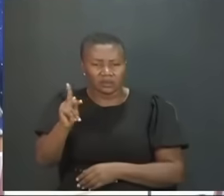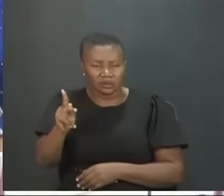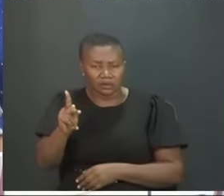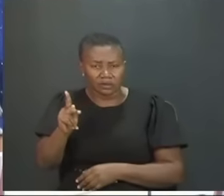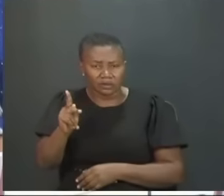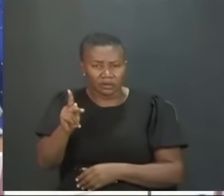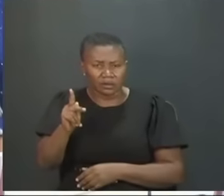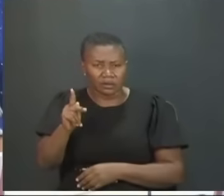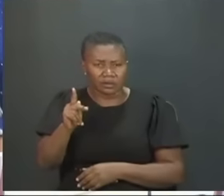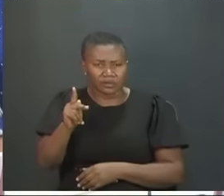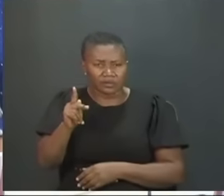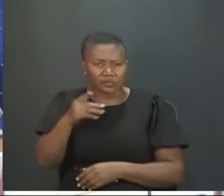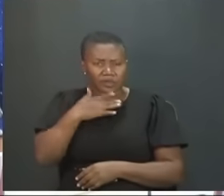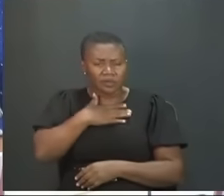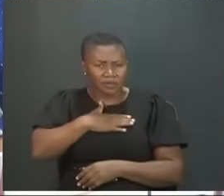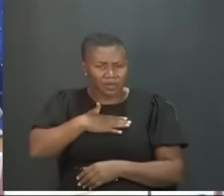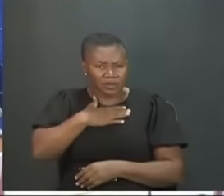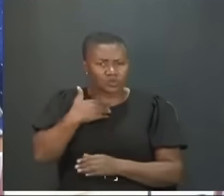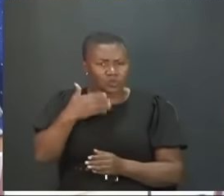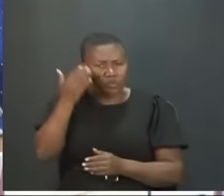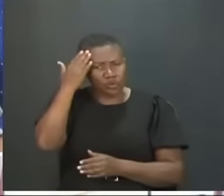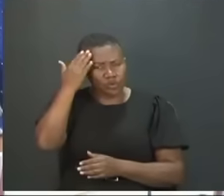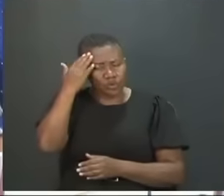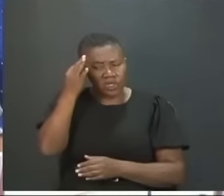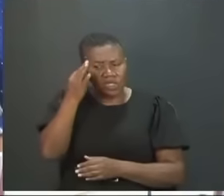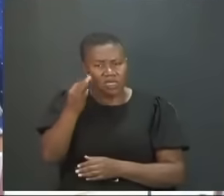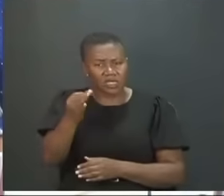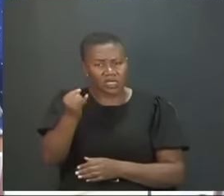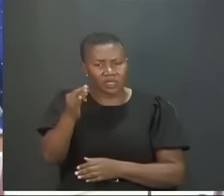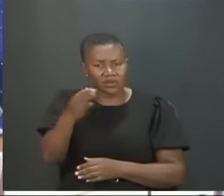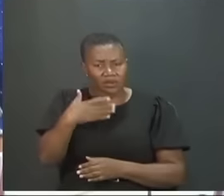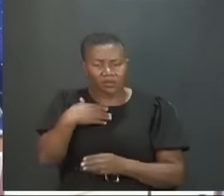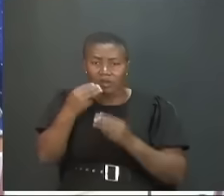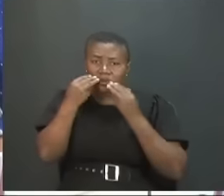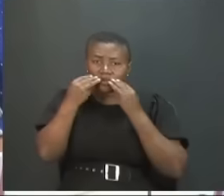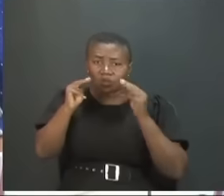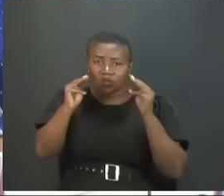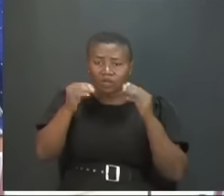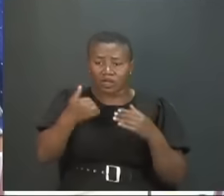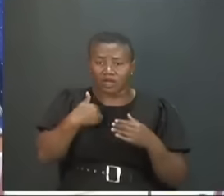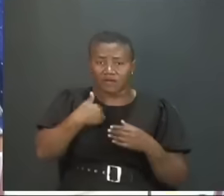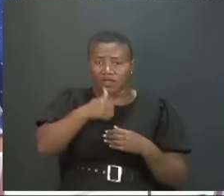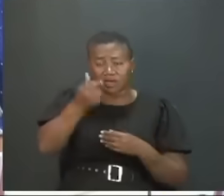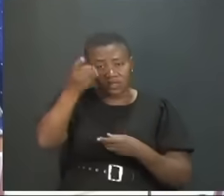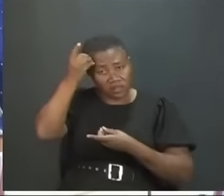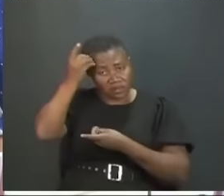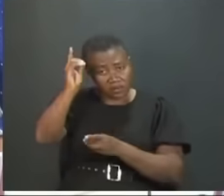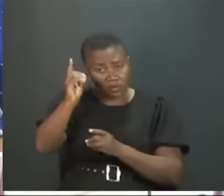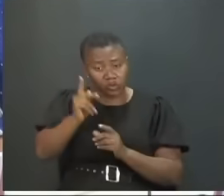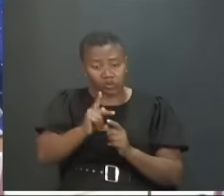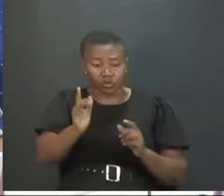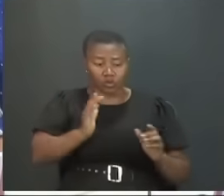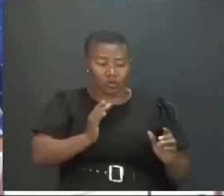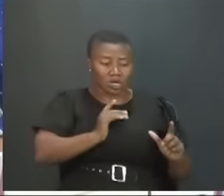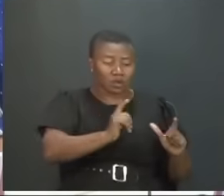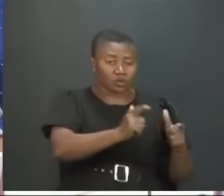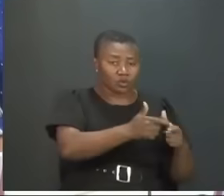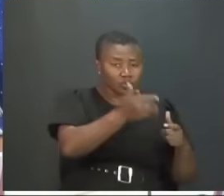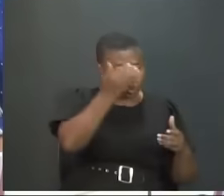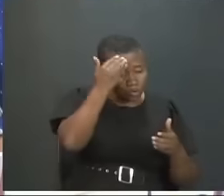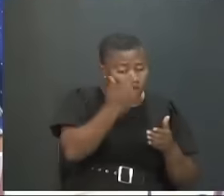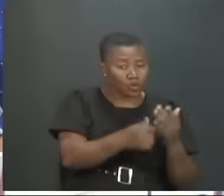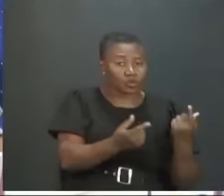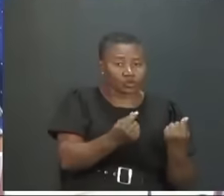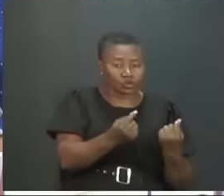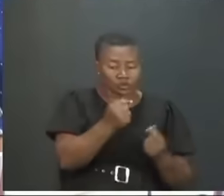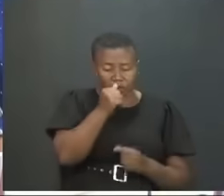motion had any decision so that the caucus can know what step to take in accordance with our rules?